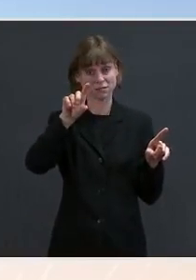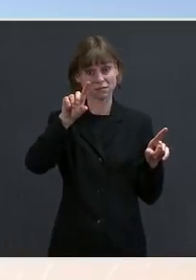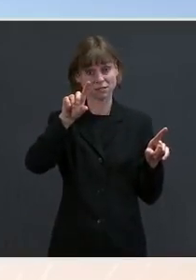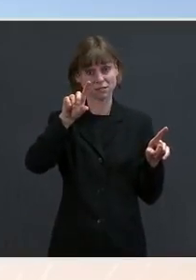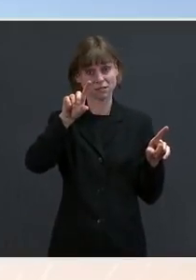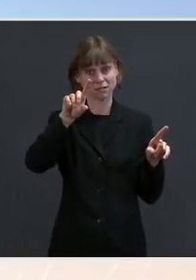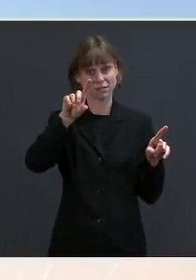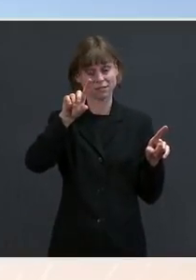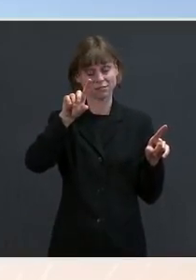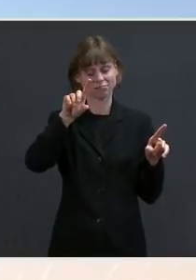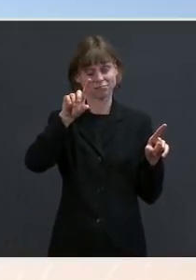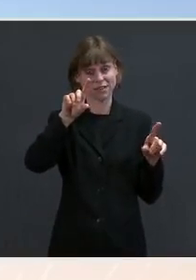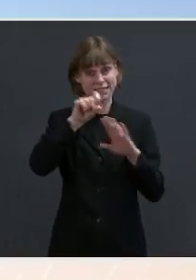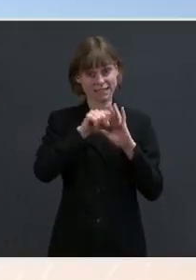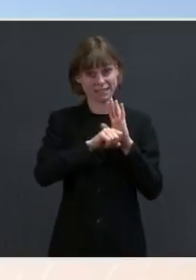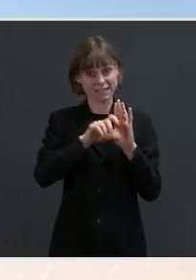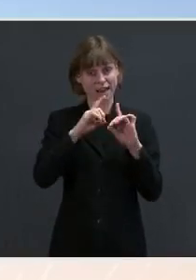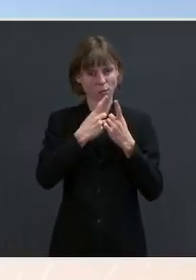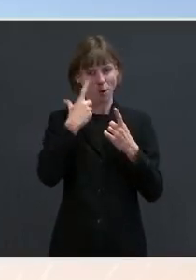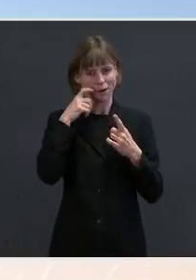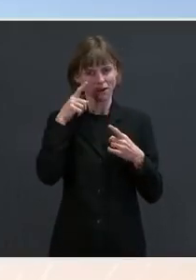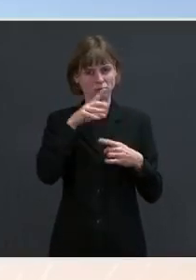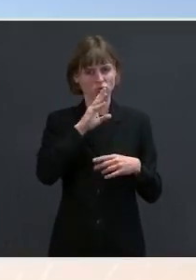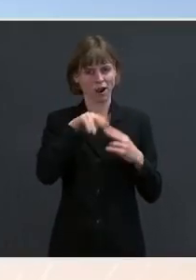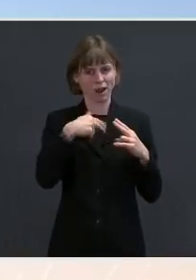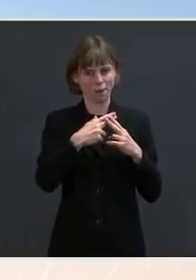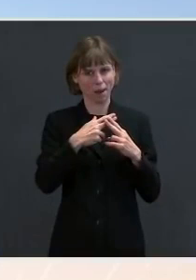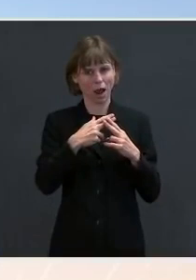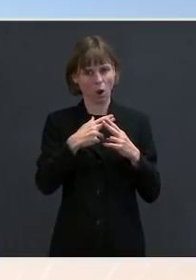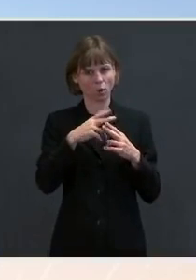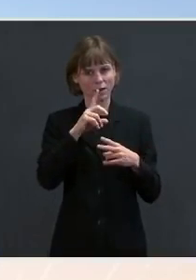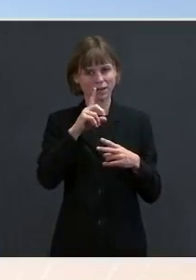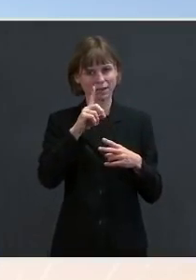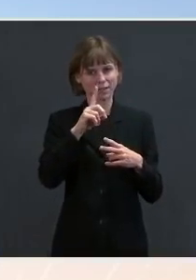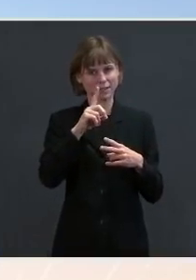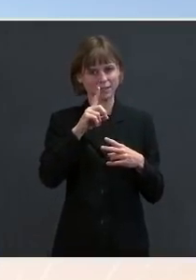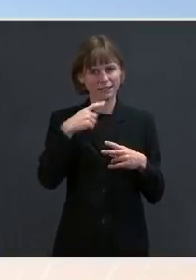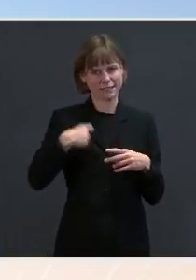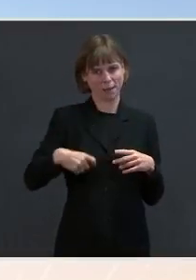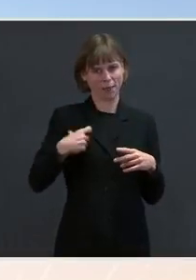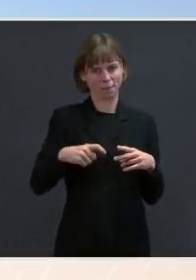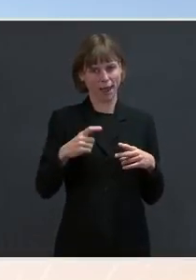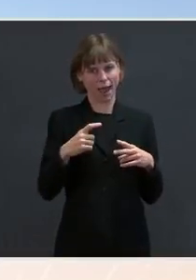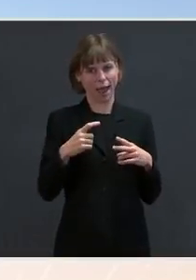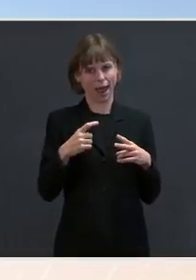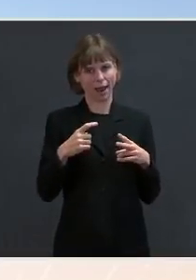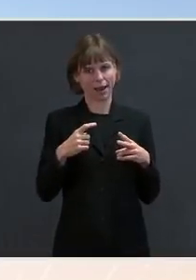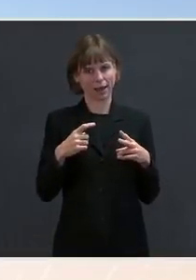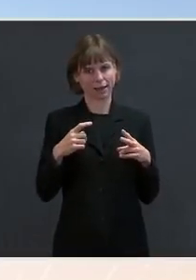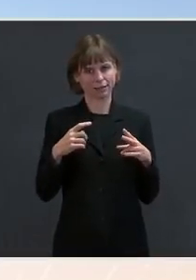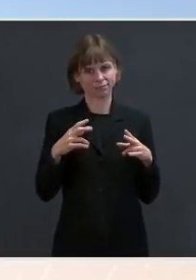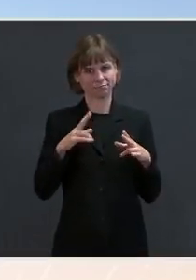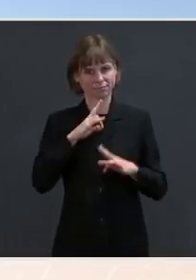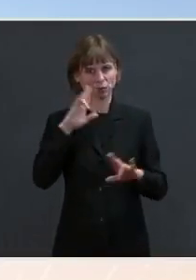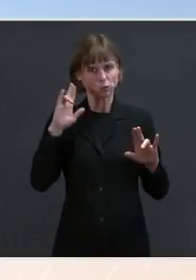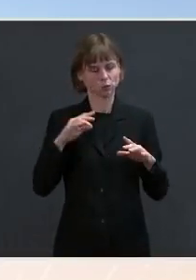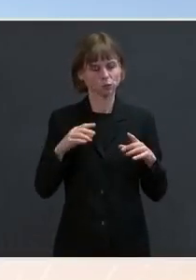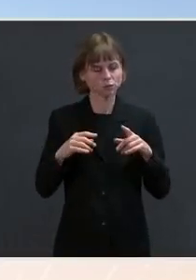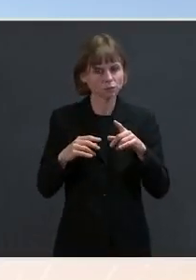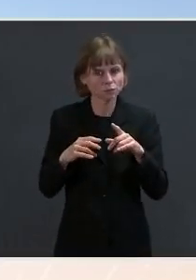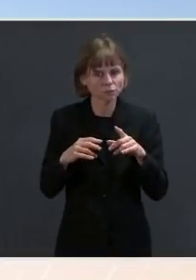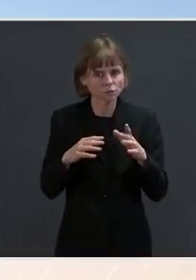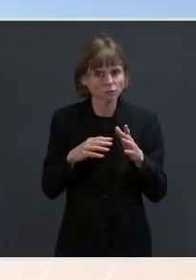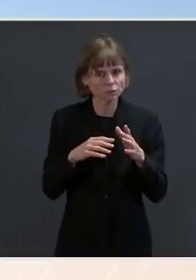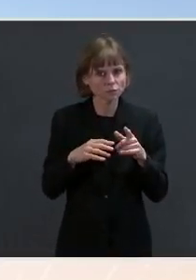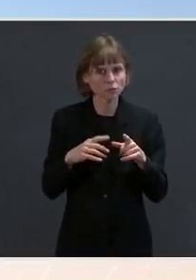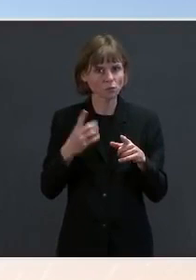all of the questions that were being asked around her case. Sure. It was absolutely accurate. I'm just wondering why you brought it up and why you thought it was relevant, since